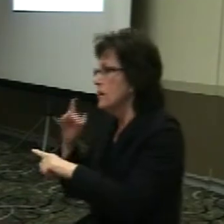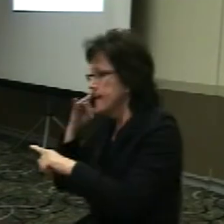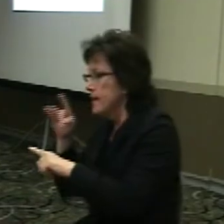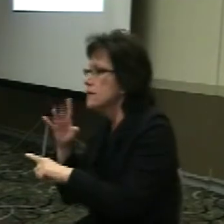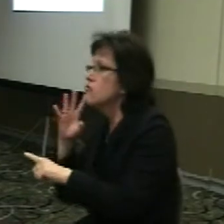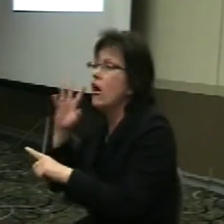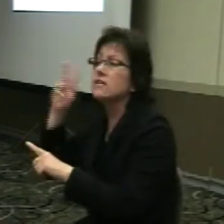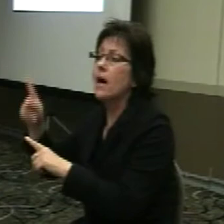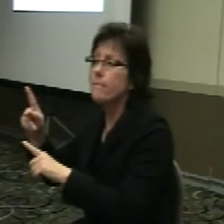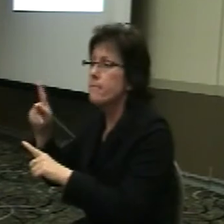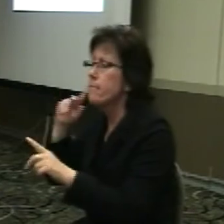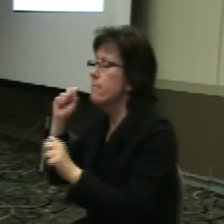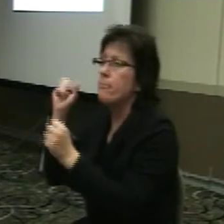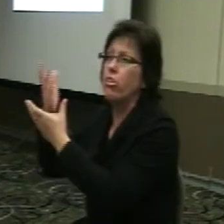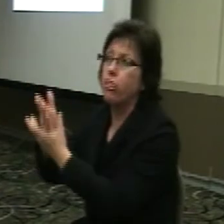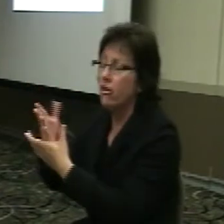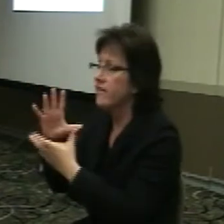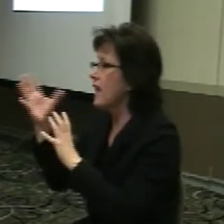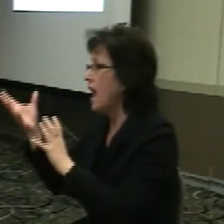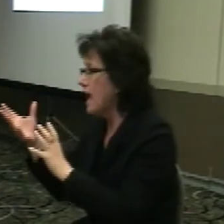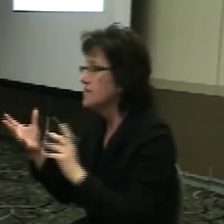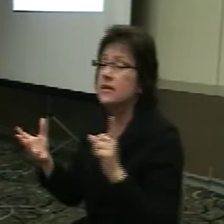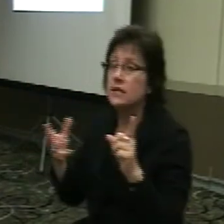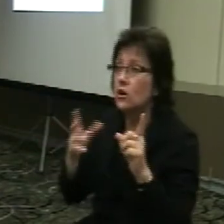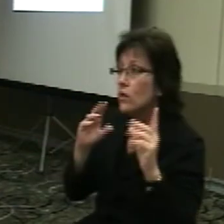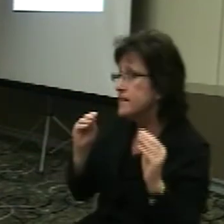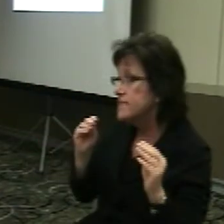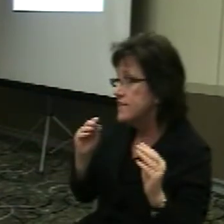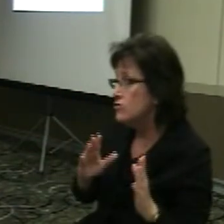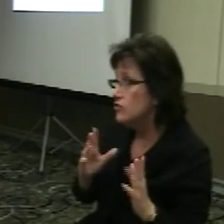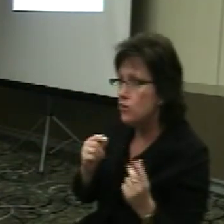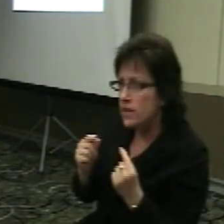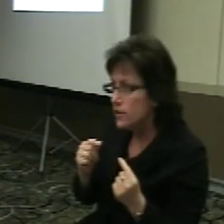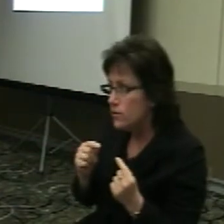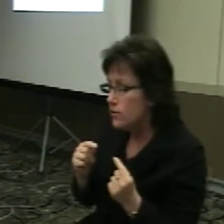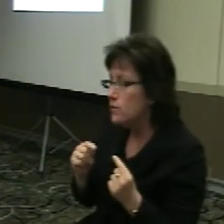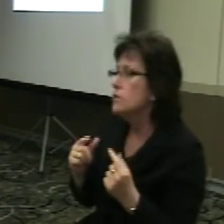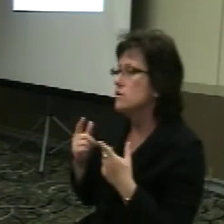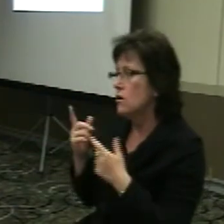do? All right, so in this case, the first time the student talked out, what did the teacher do?